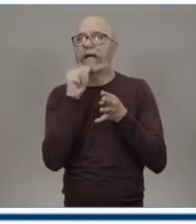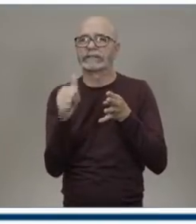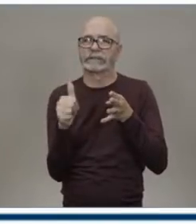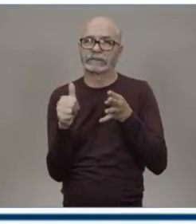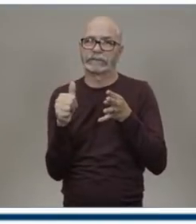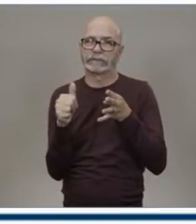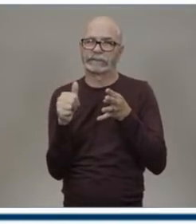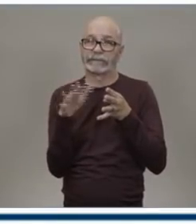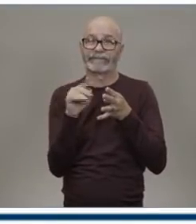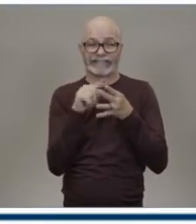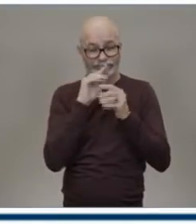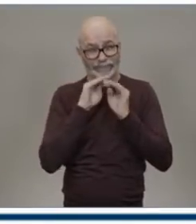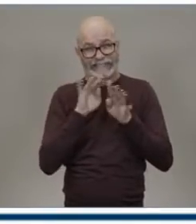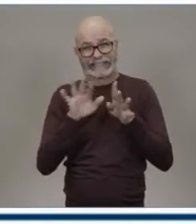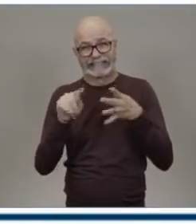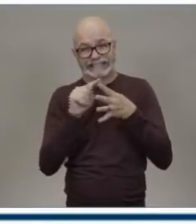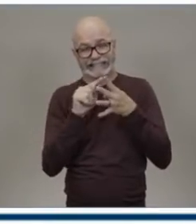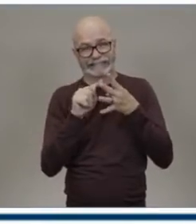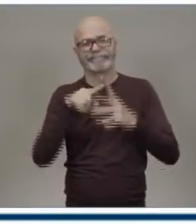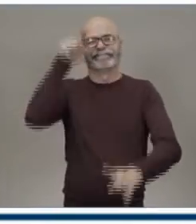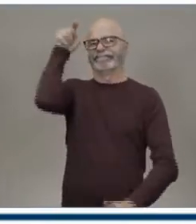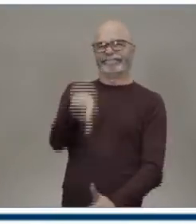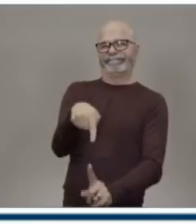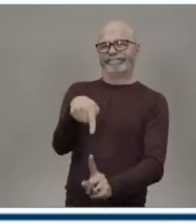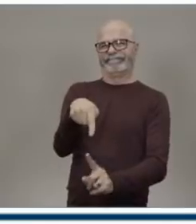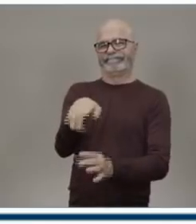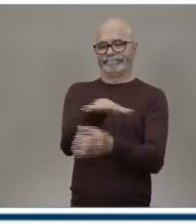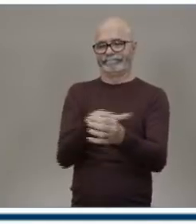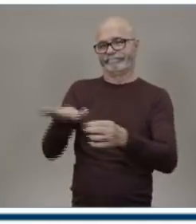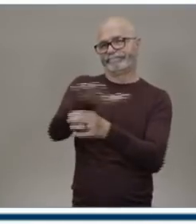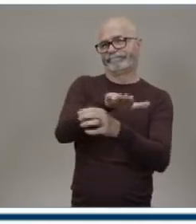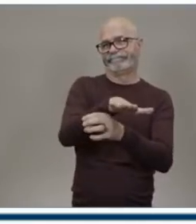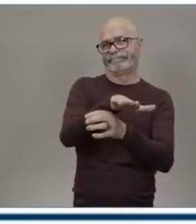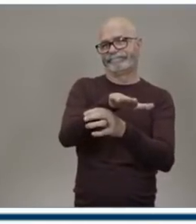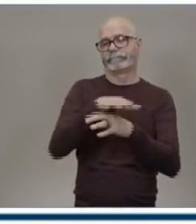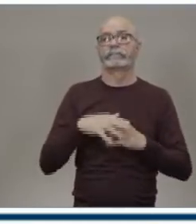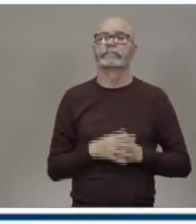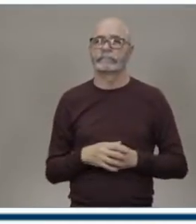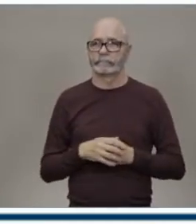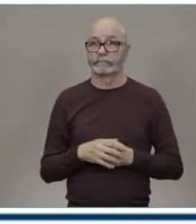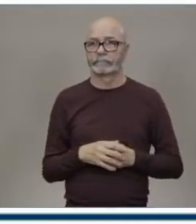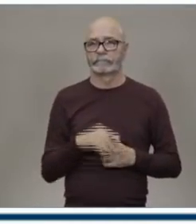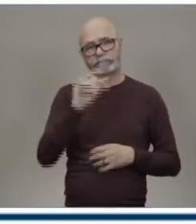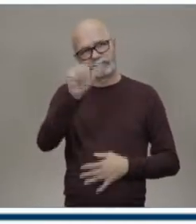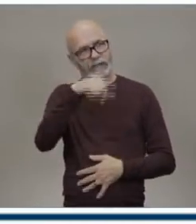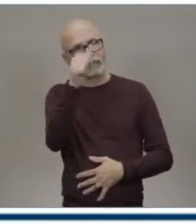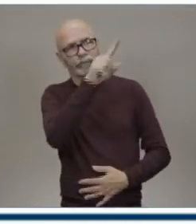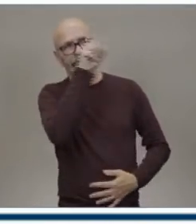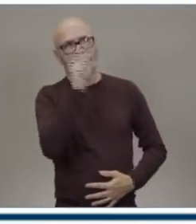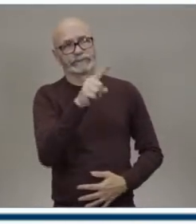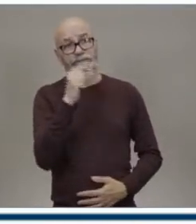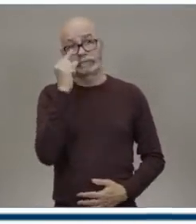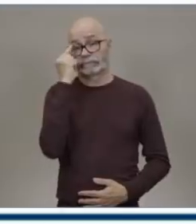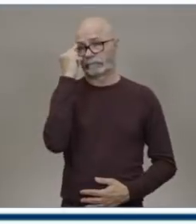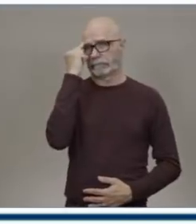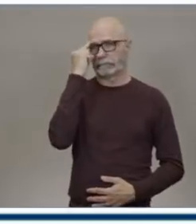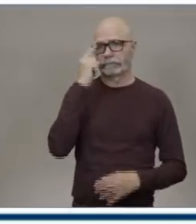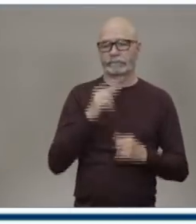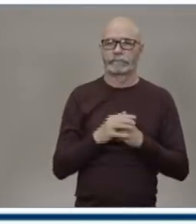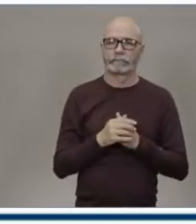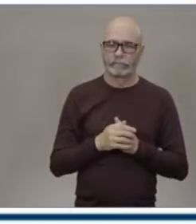acquired. My apologies for the mispronouncing of your name, Wildenette. Go ahead with your follow-up. Thank you so much. I just